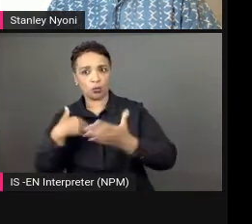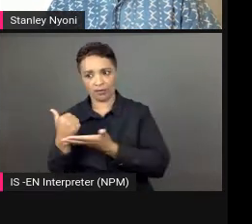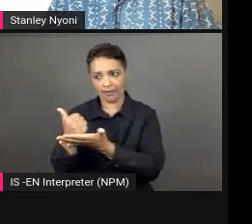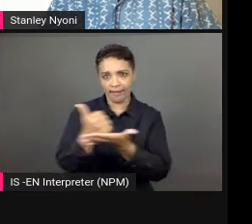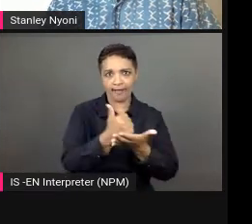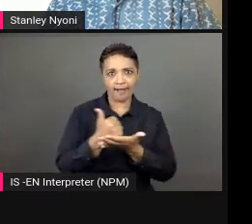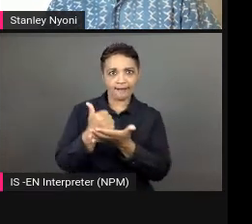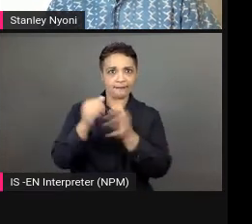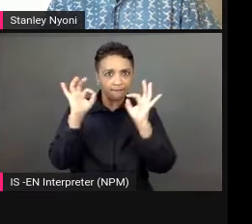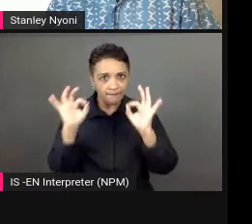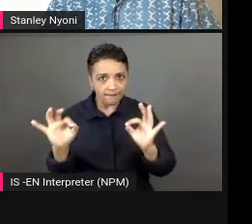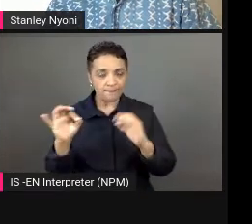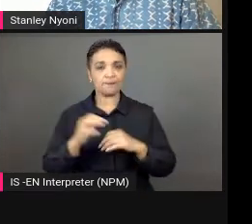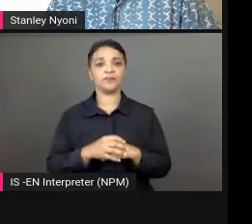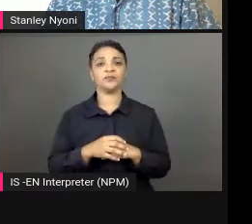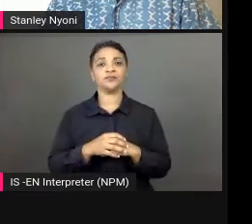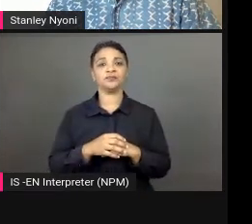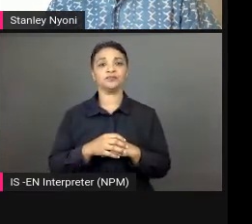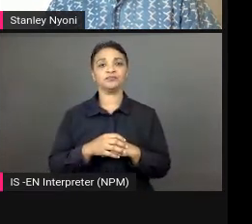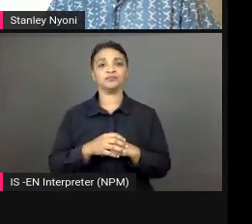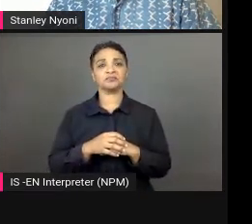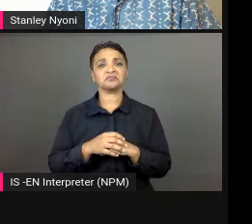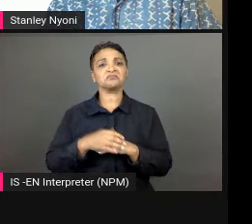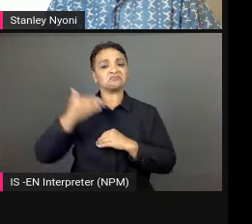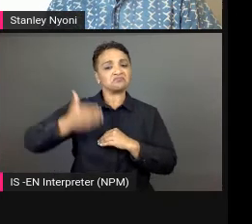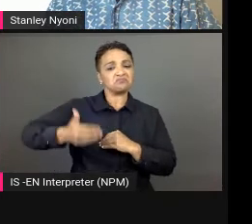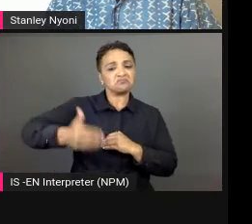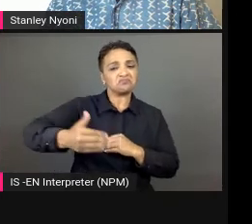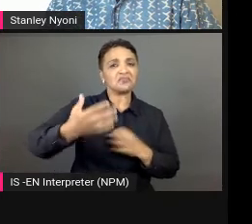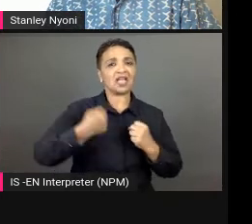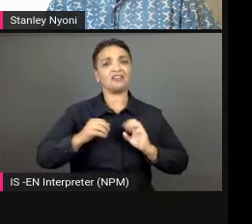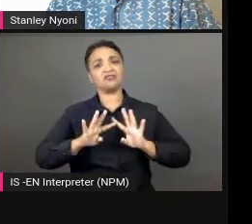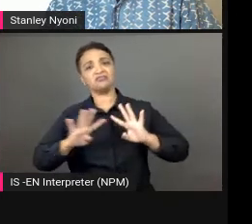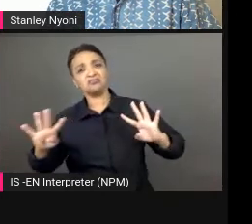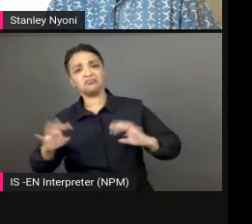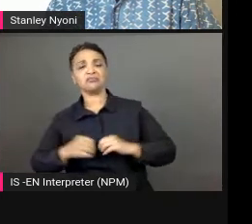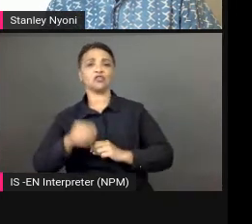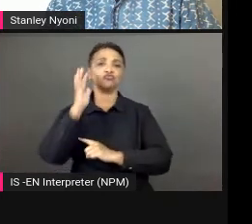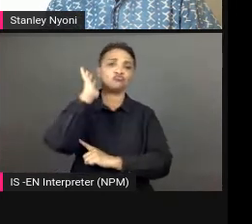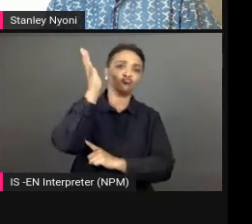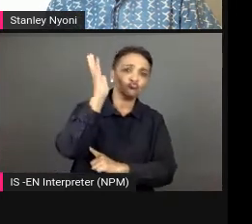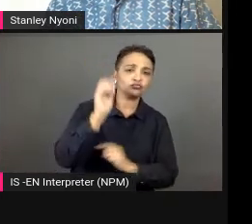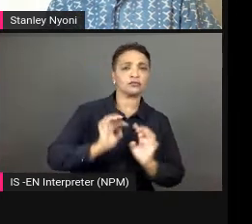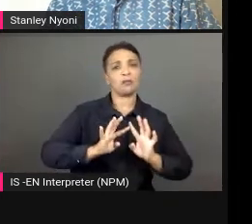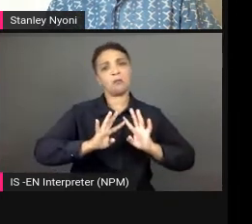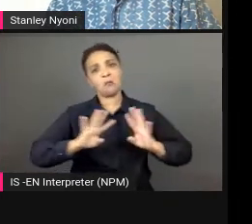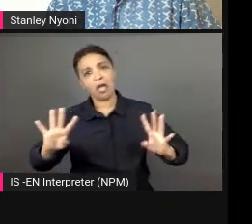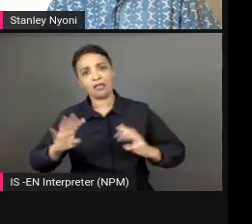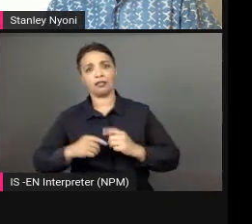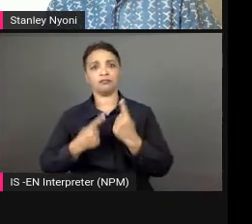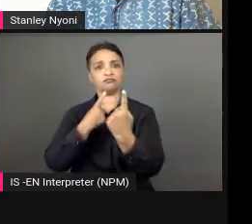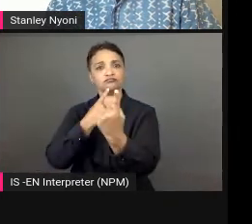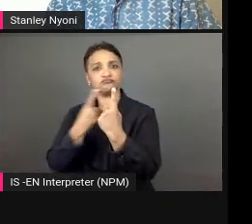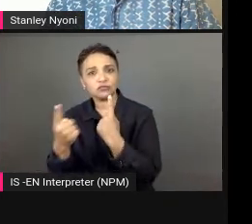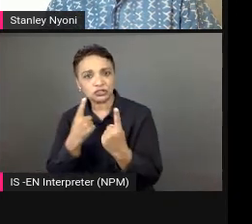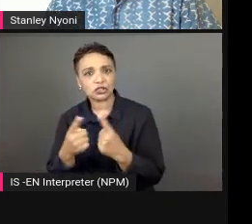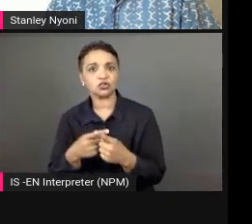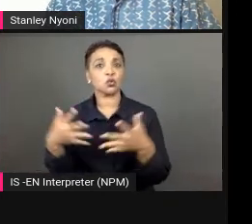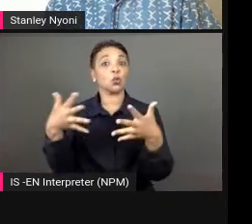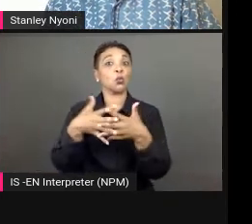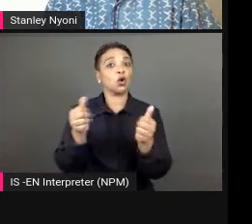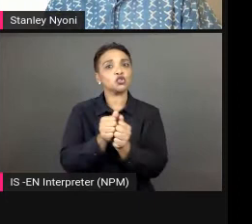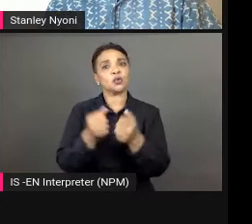Each day we will have a mix of plenary sessions, including keynotes, speakers, panelists, discussions, and